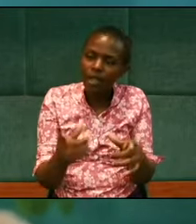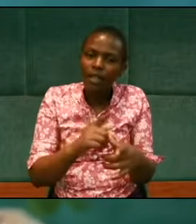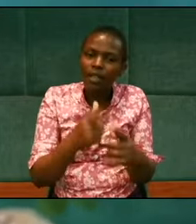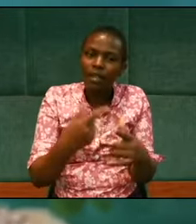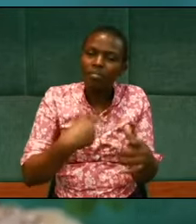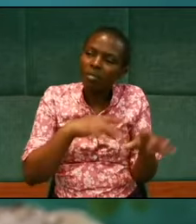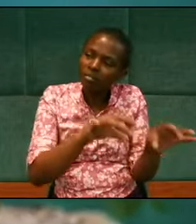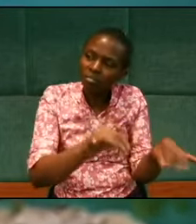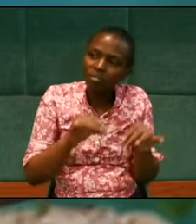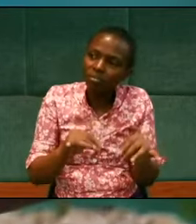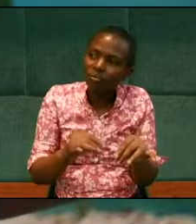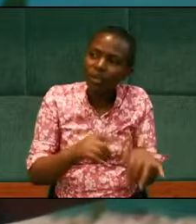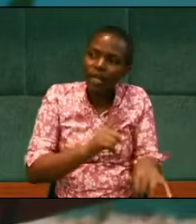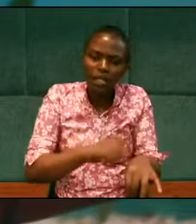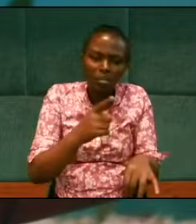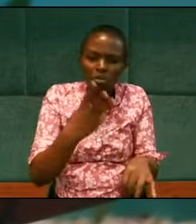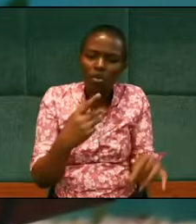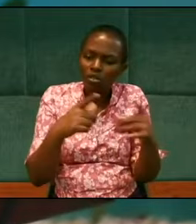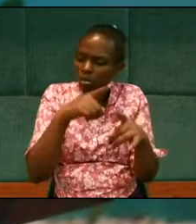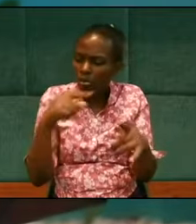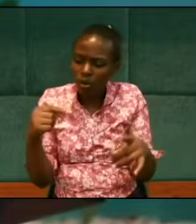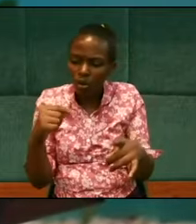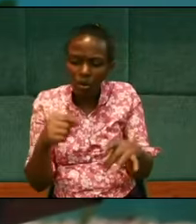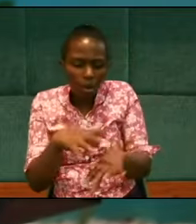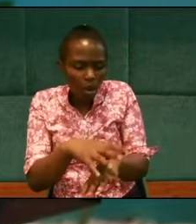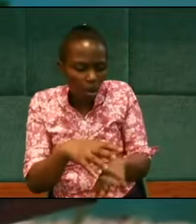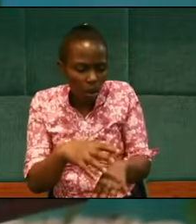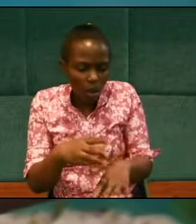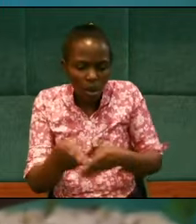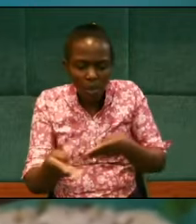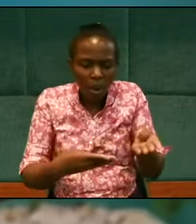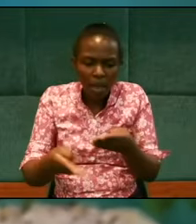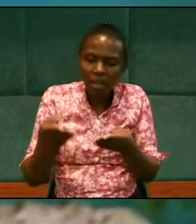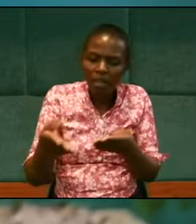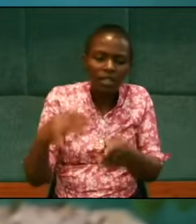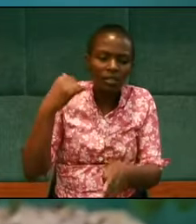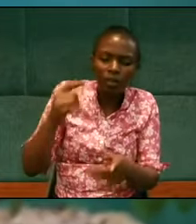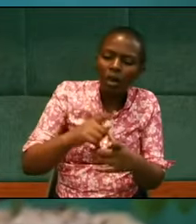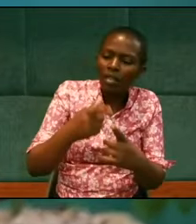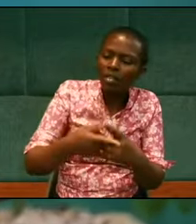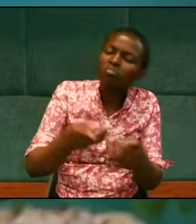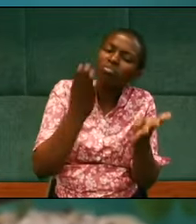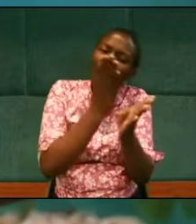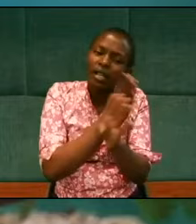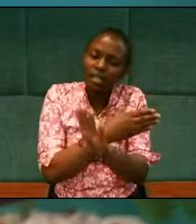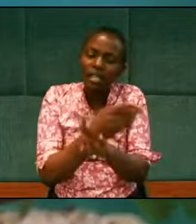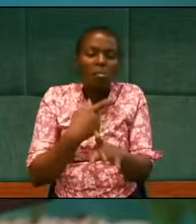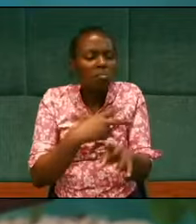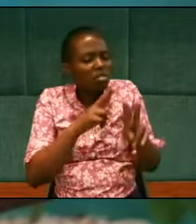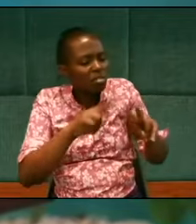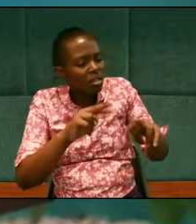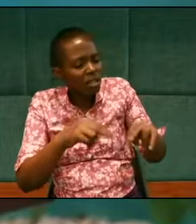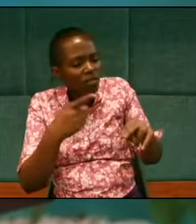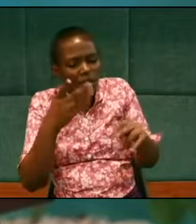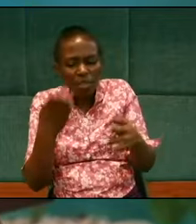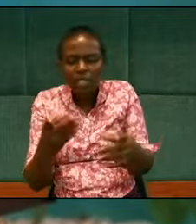it. When I want to go and buy this phone tomorrow, tonight, I'll go online. I'll check the brand. I'll check the color. I'll